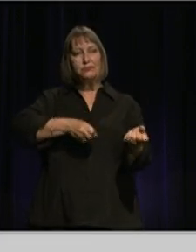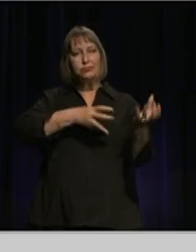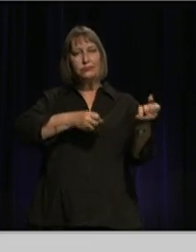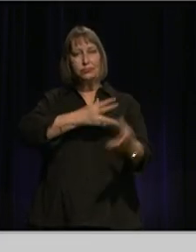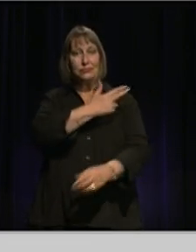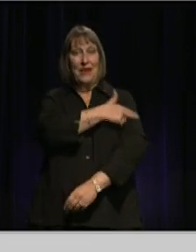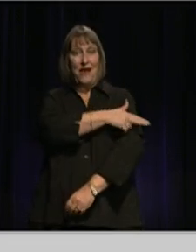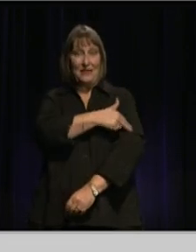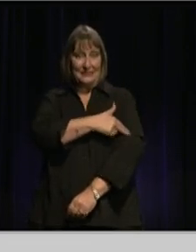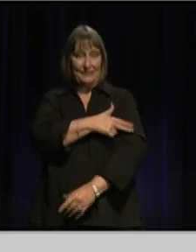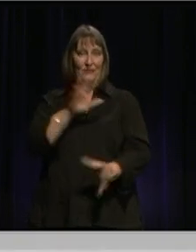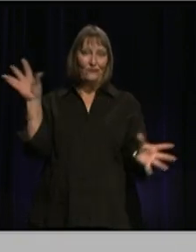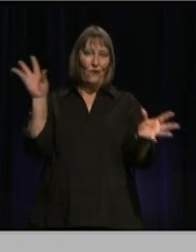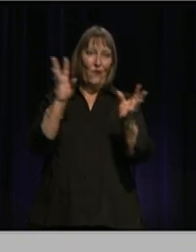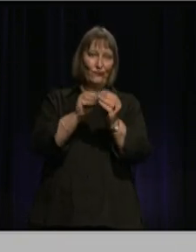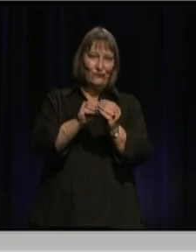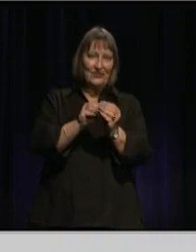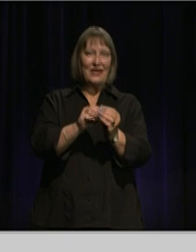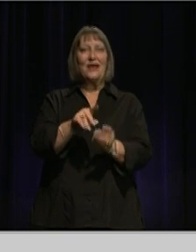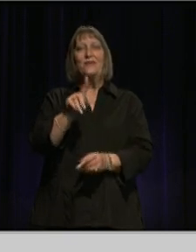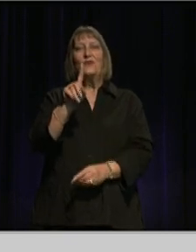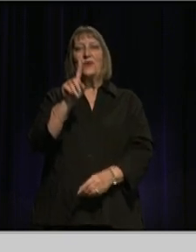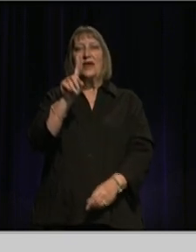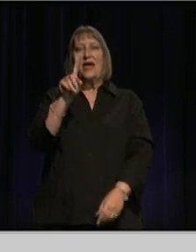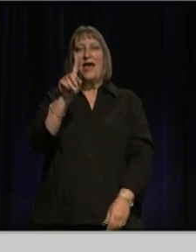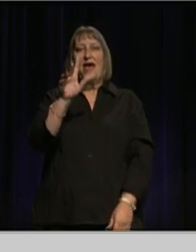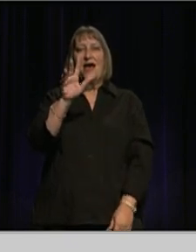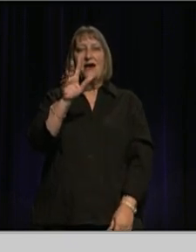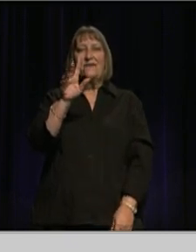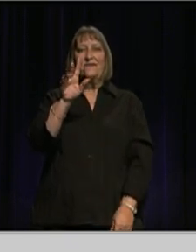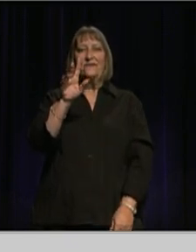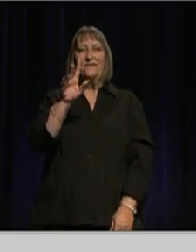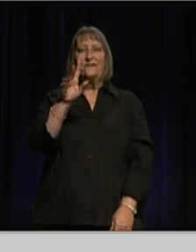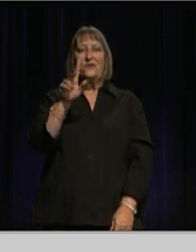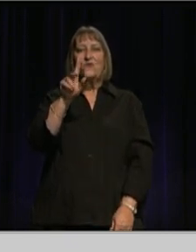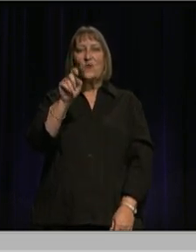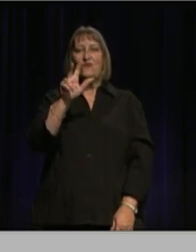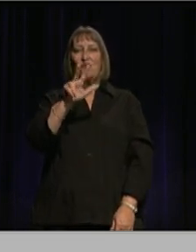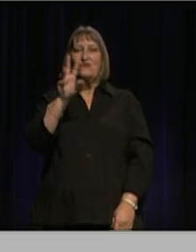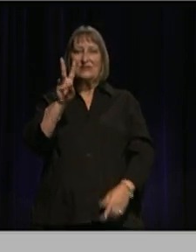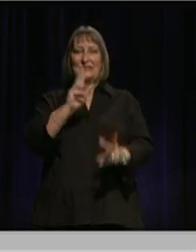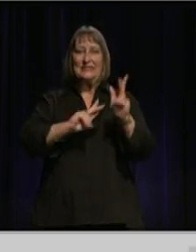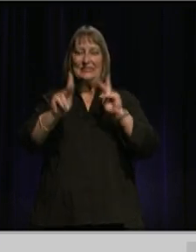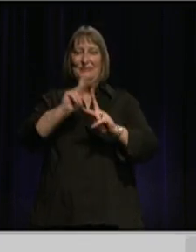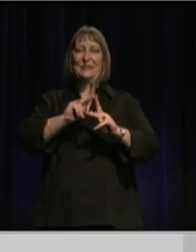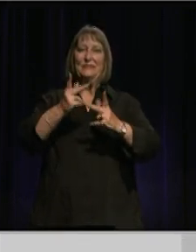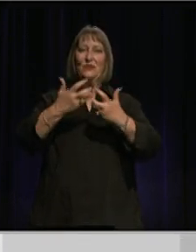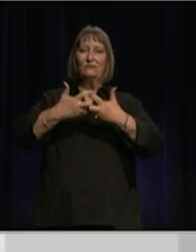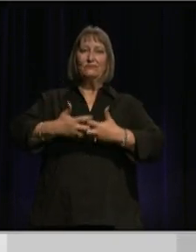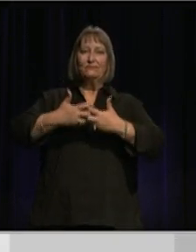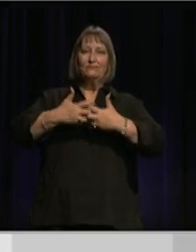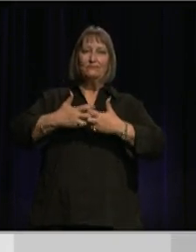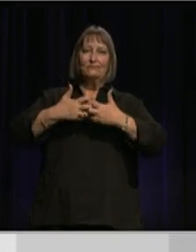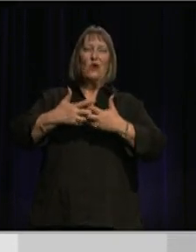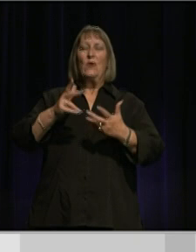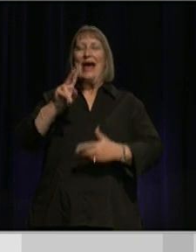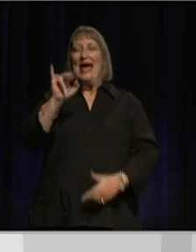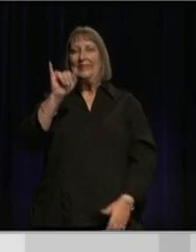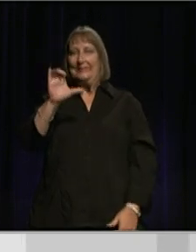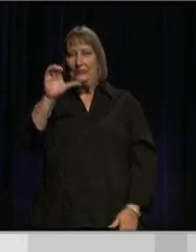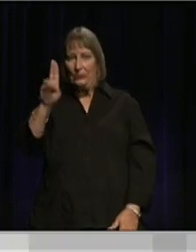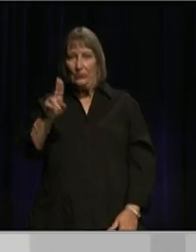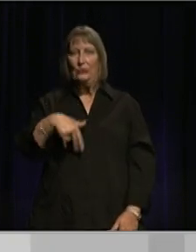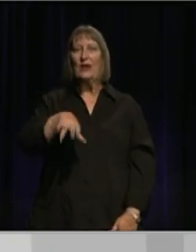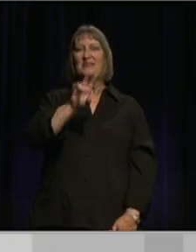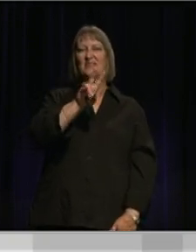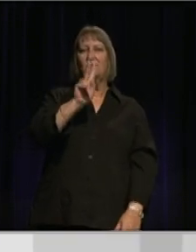There are 136 patients in the ICU with COVID-19, and 72 are on ventilators. So those numbers are moving in the